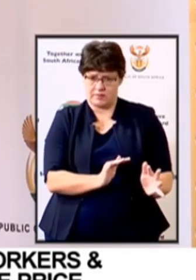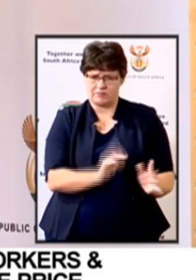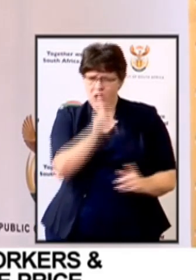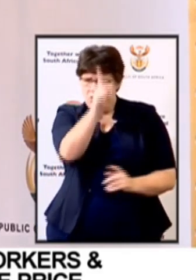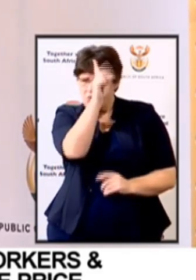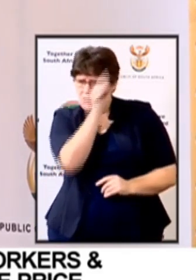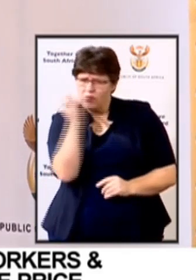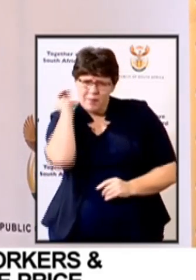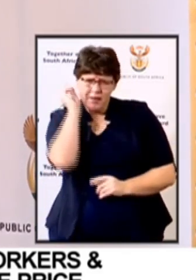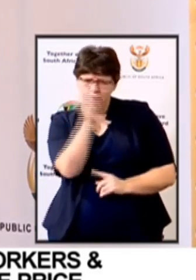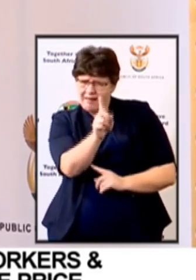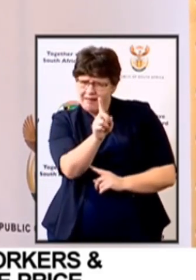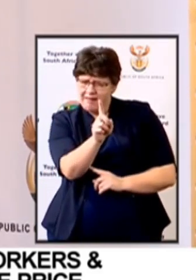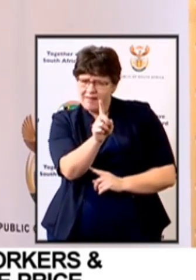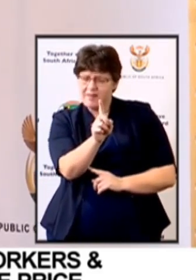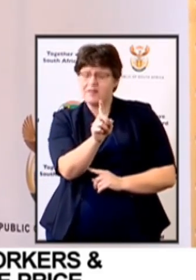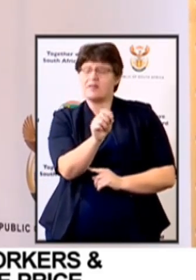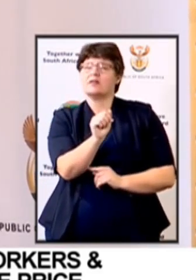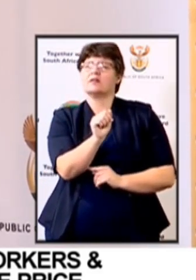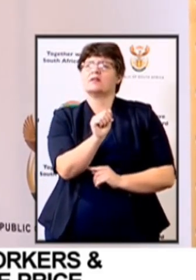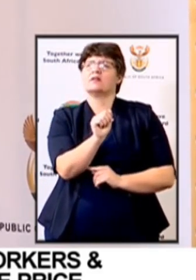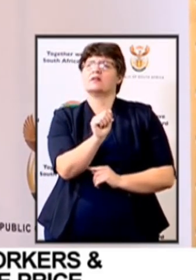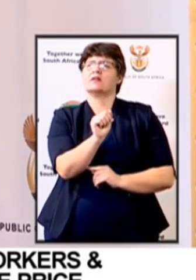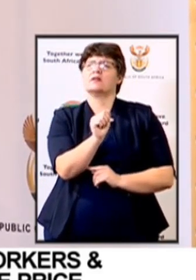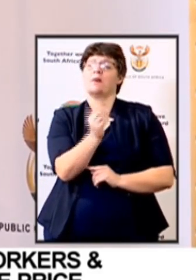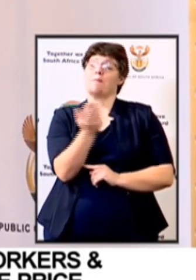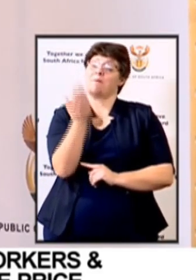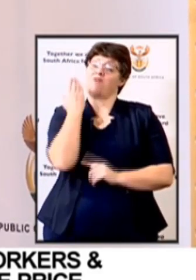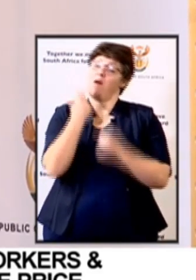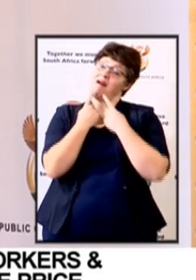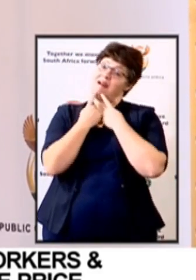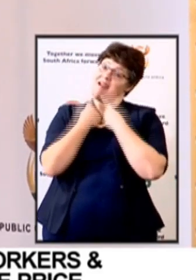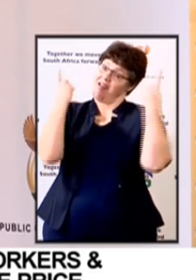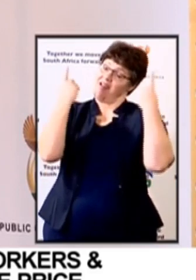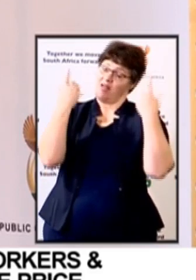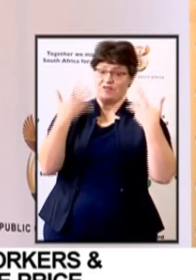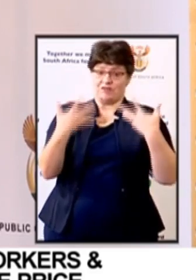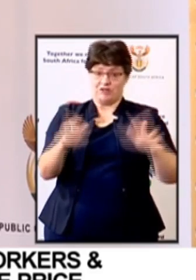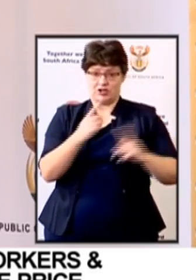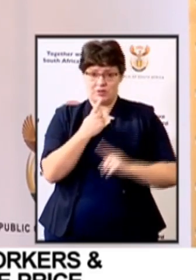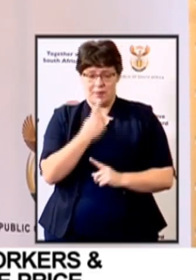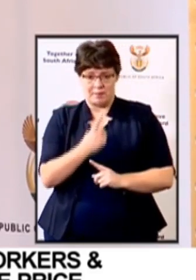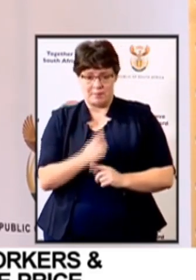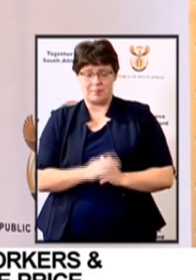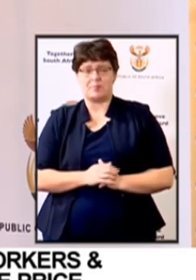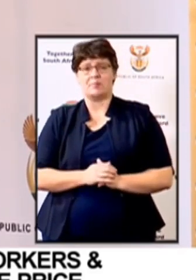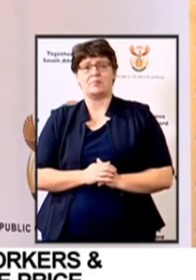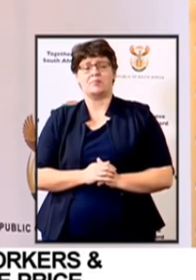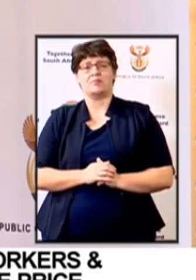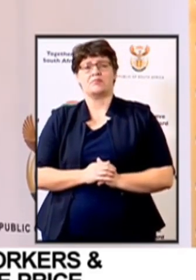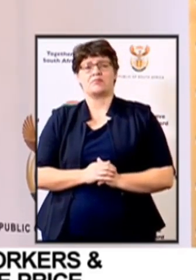recall, as I've stated in my statement, that